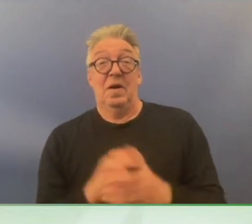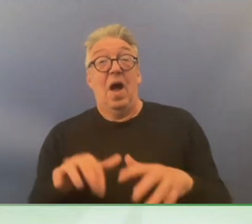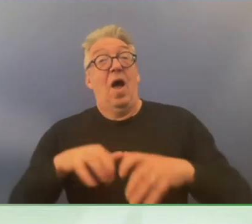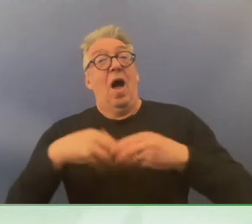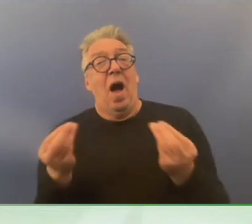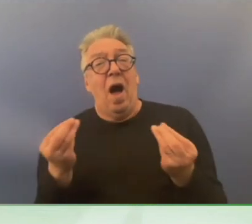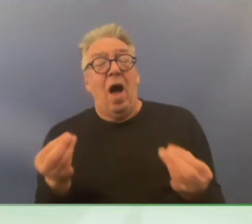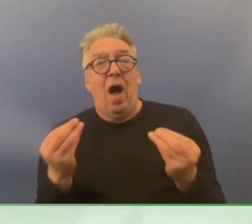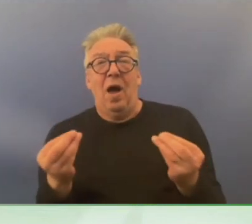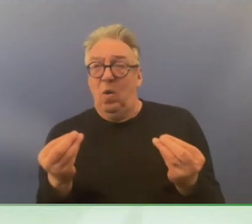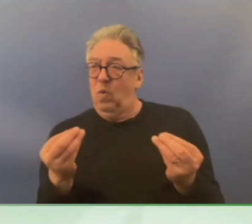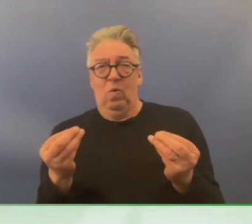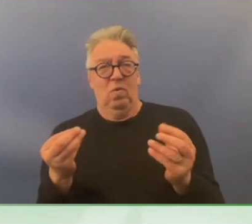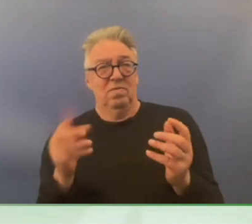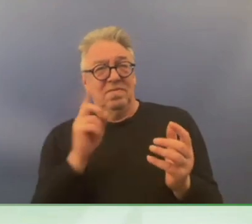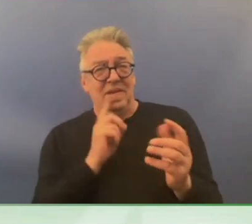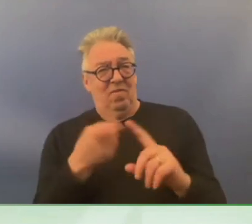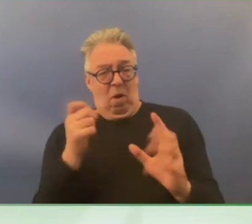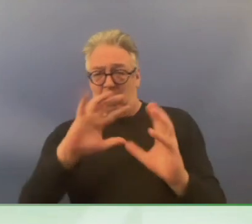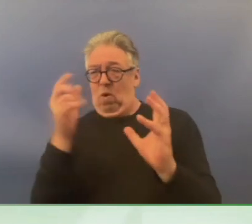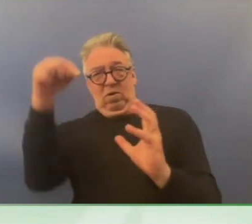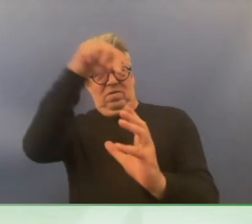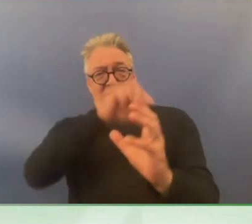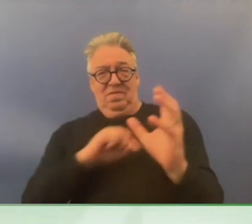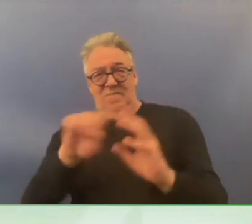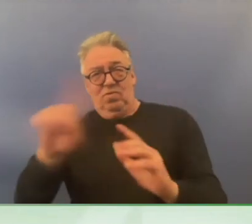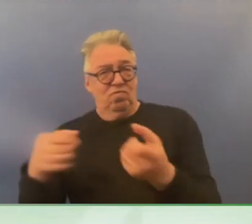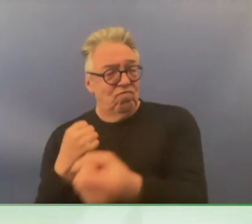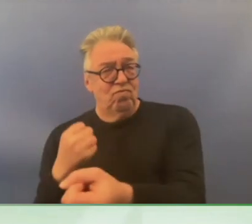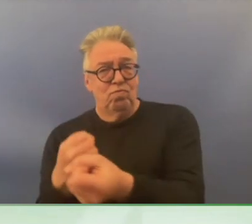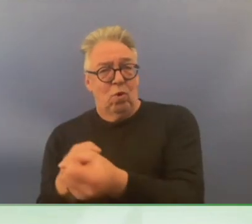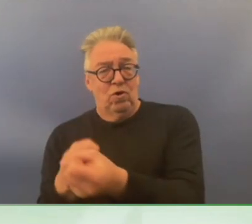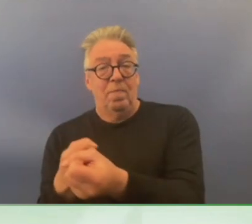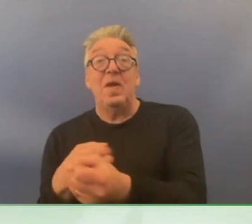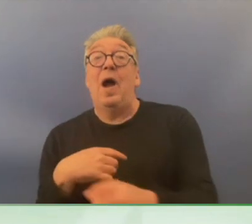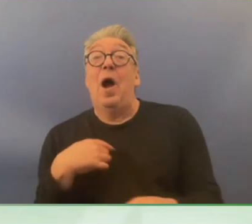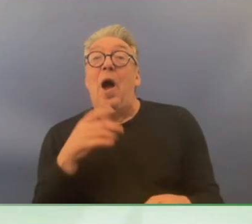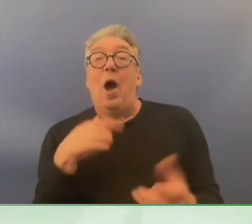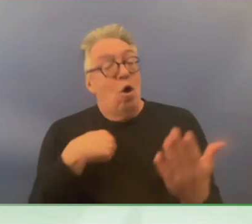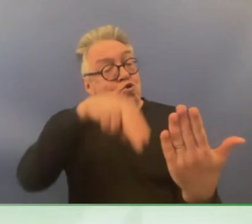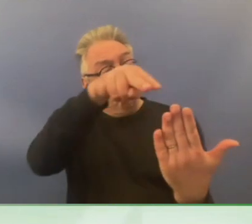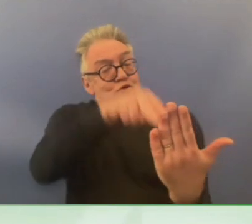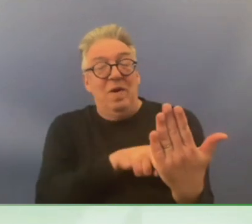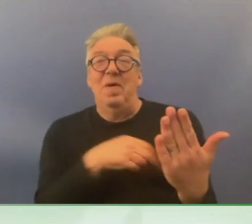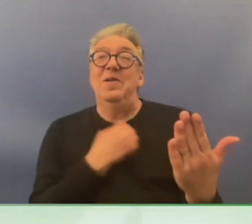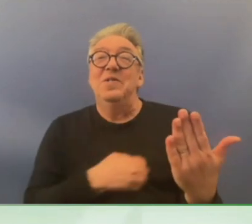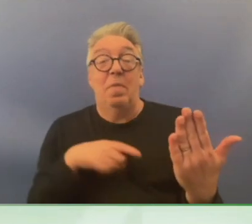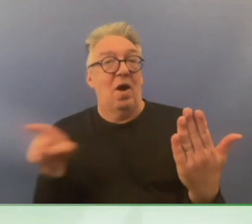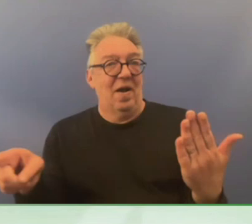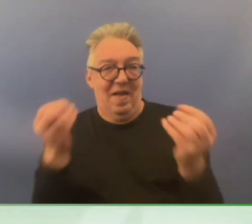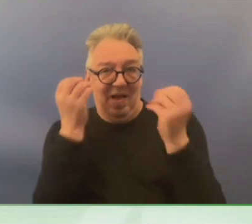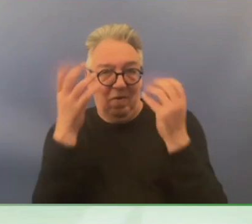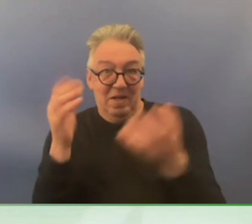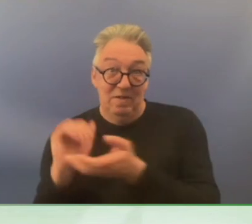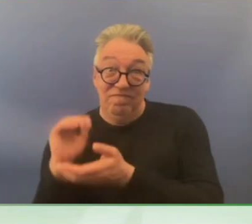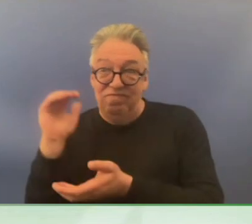important space. And I'll read a few things about them, and apologies I'm reading, but they have such a wealth of information and careers, I